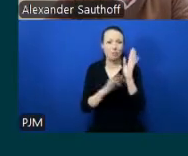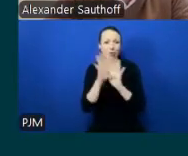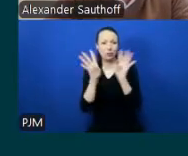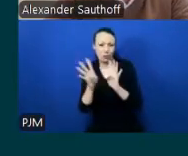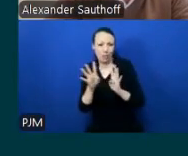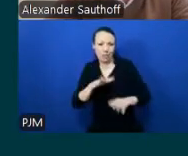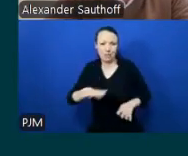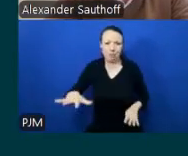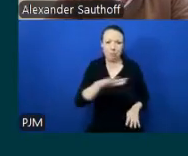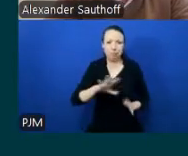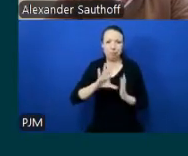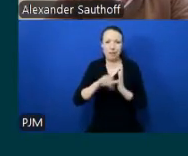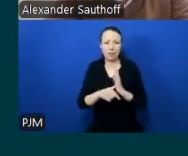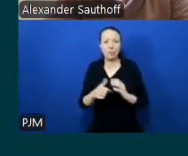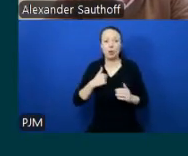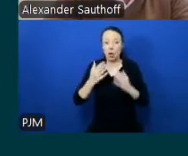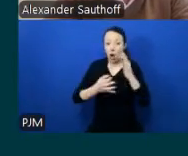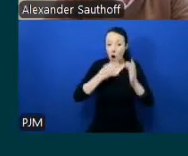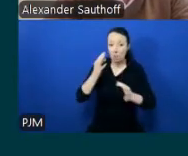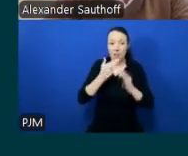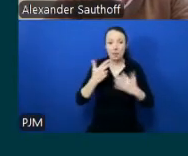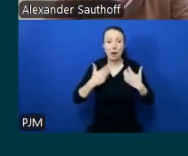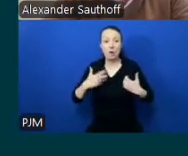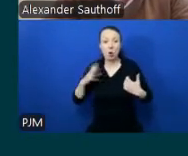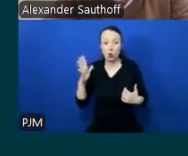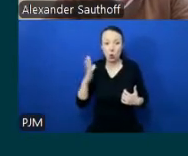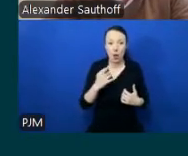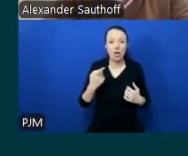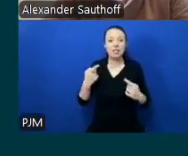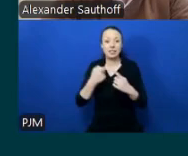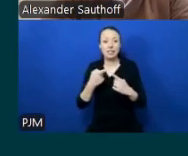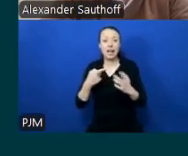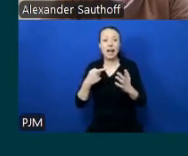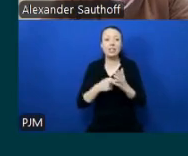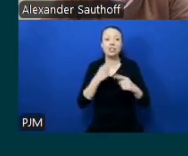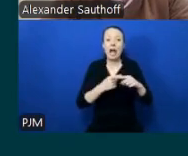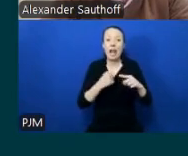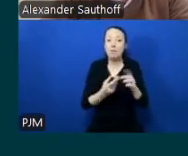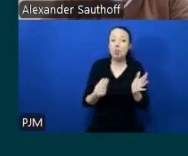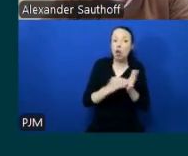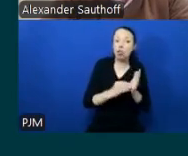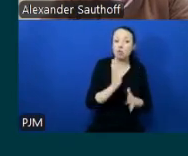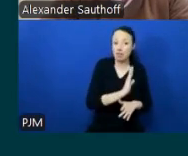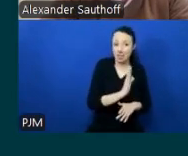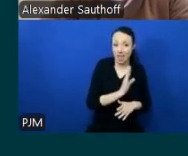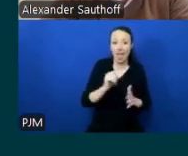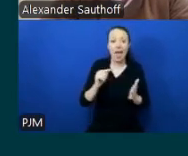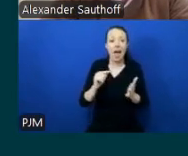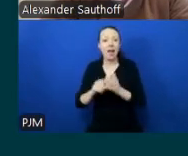infrastructure, not just as an added amenity, but as a functional system that